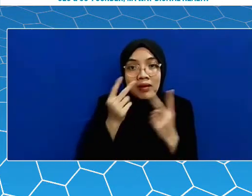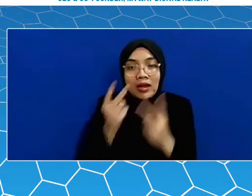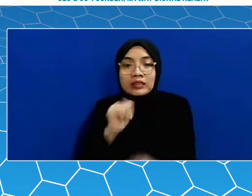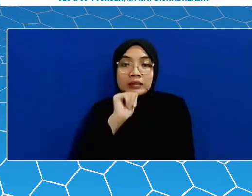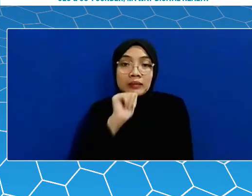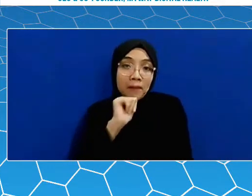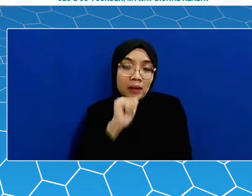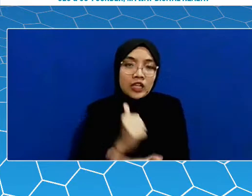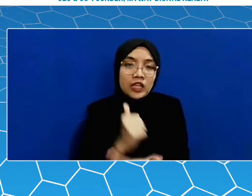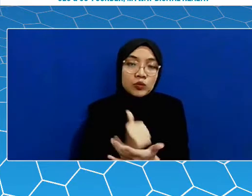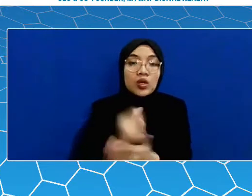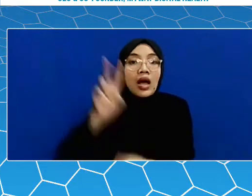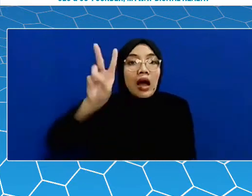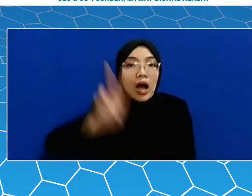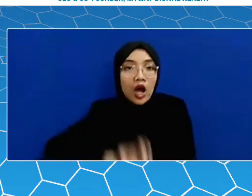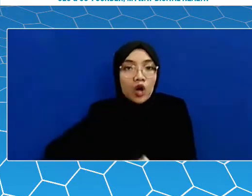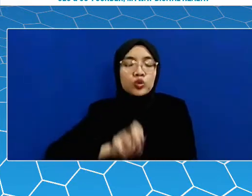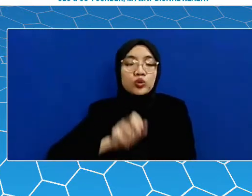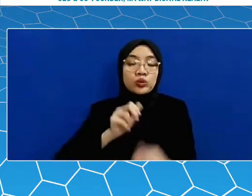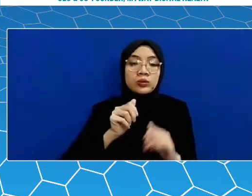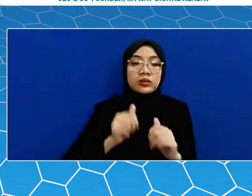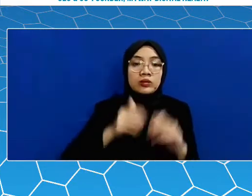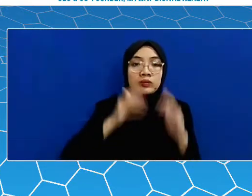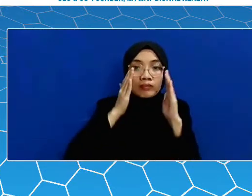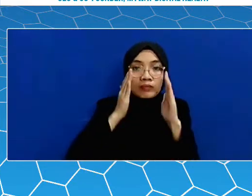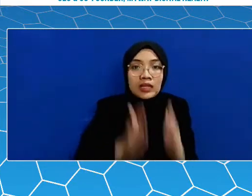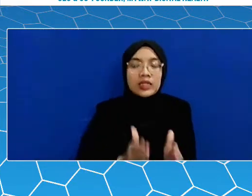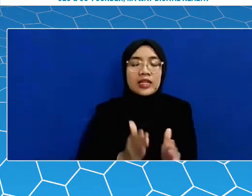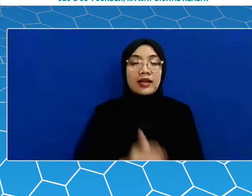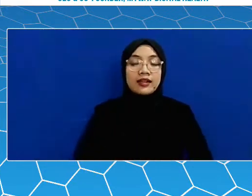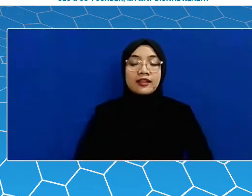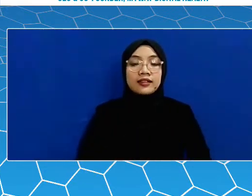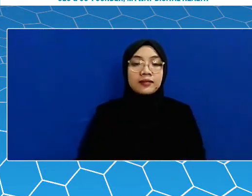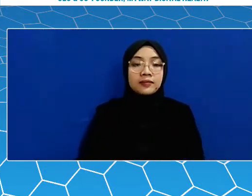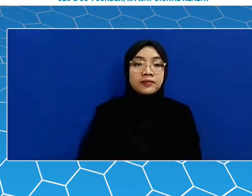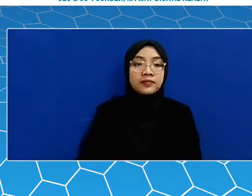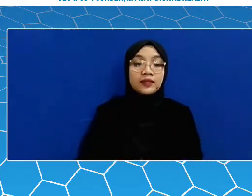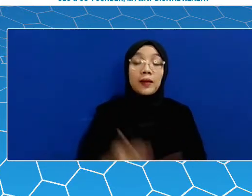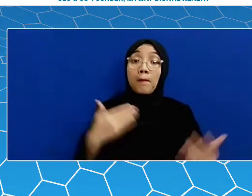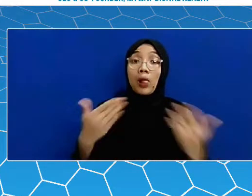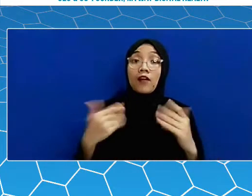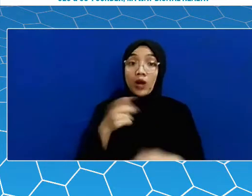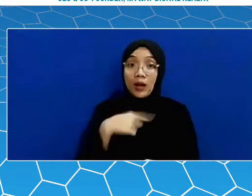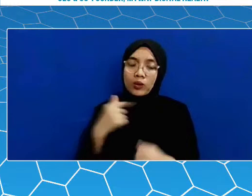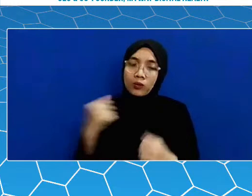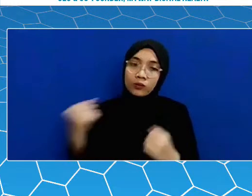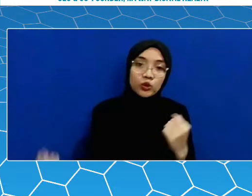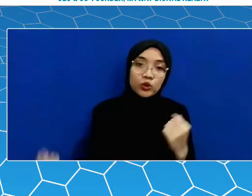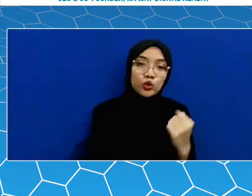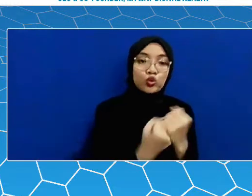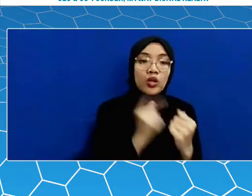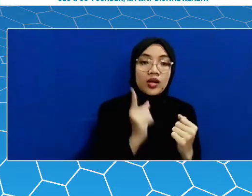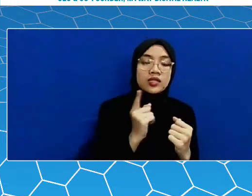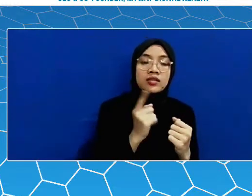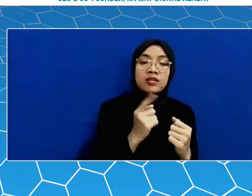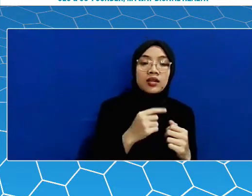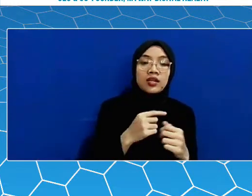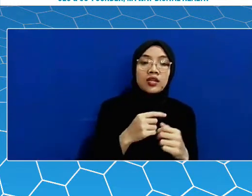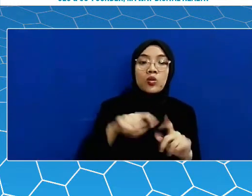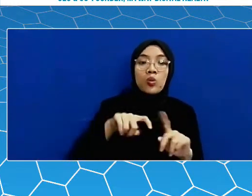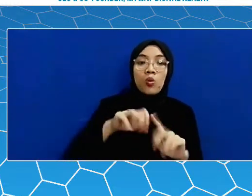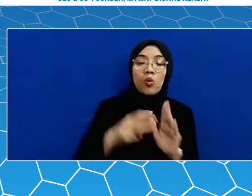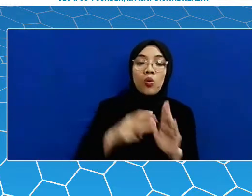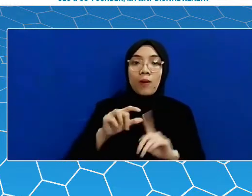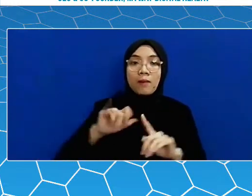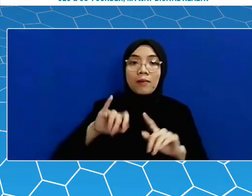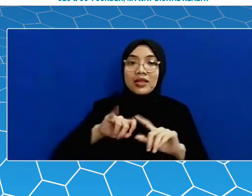care that need most attention. Our platforms also support complication screening, so screening for early signs of foot problems